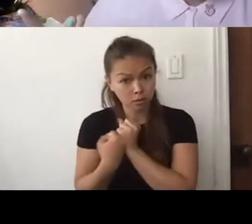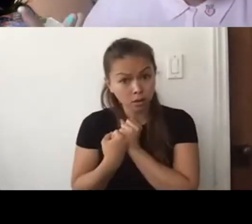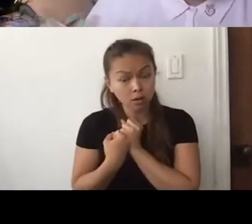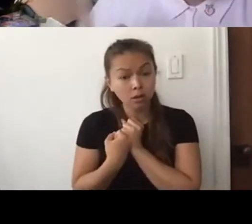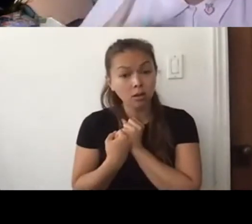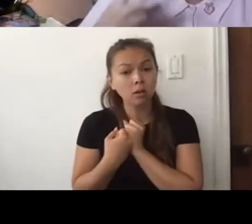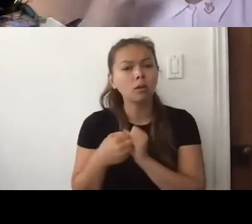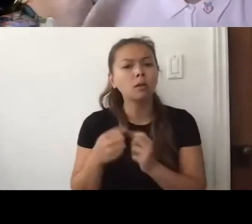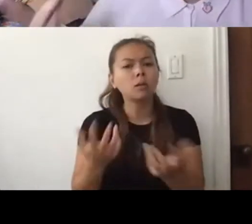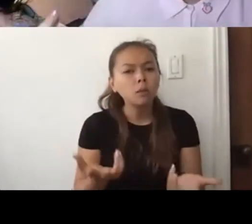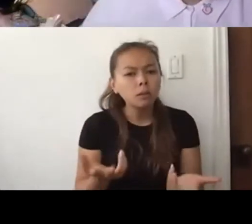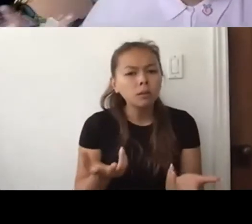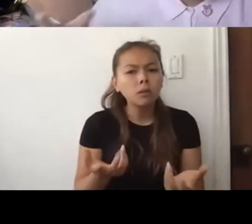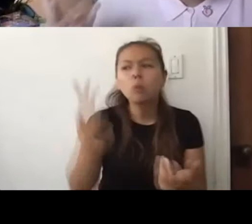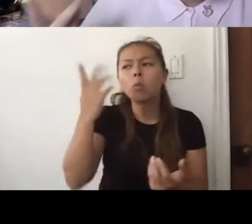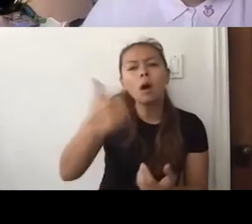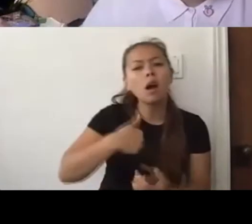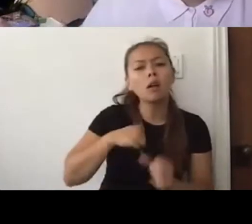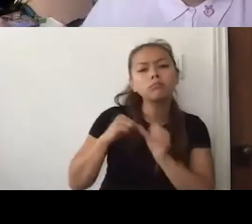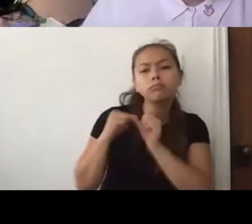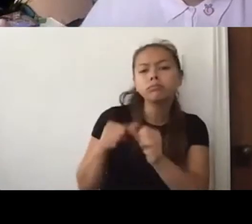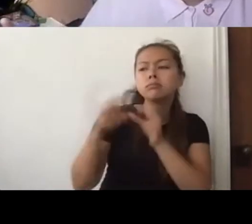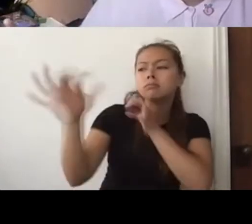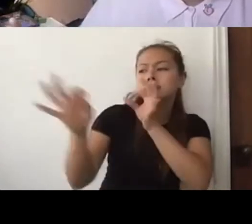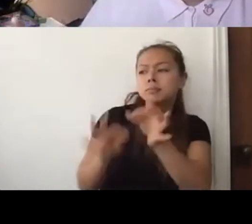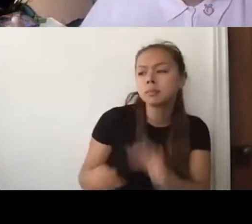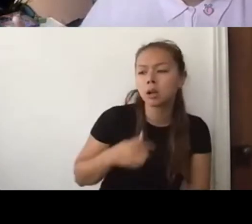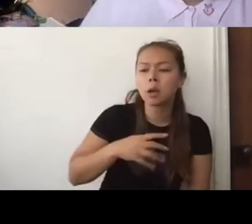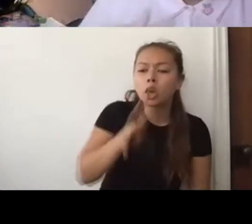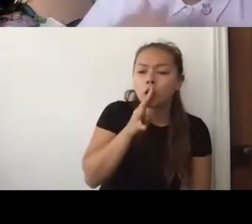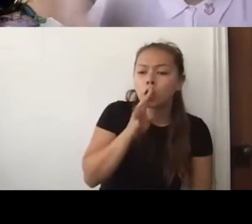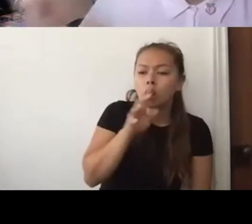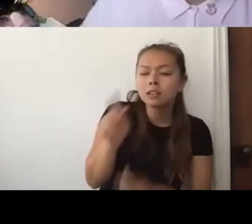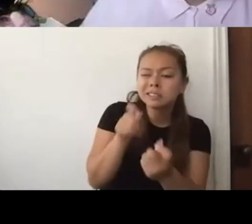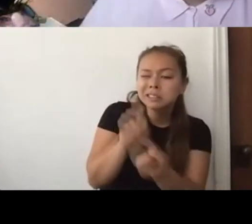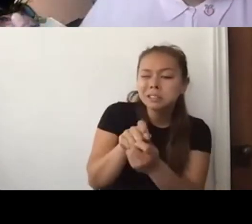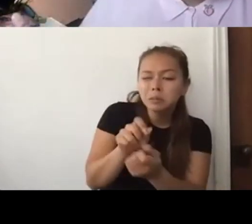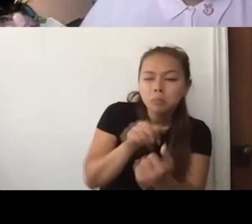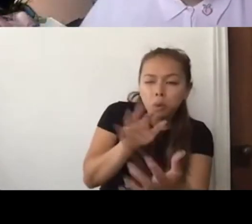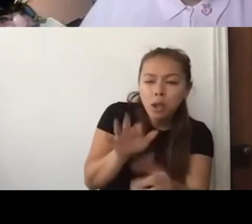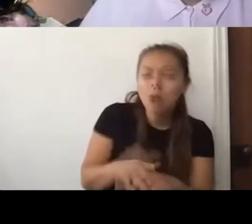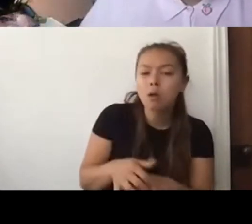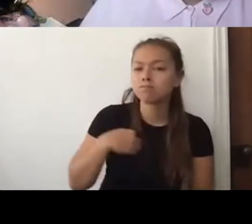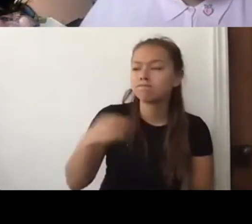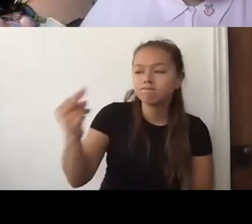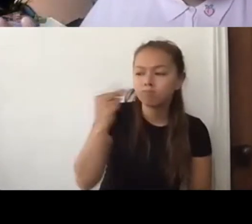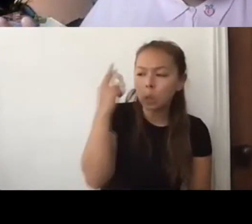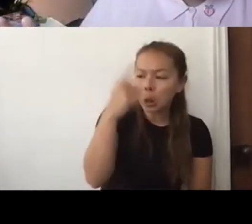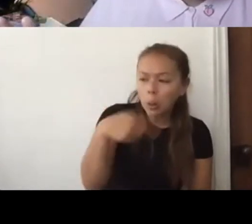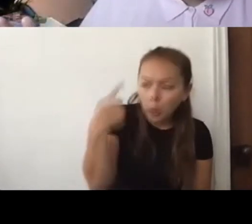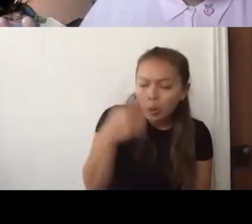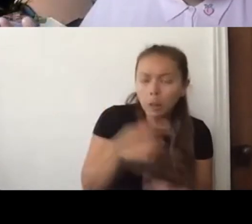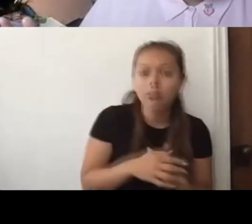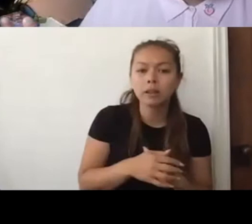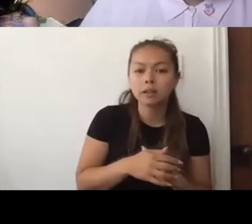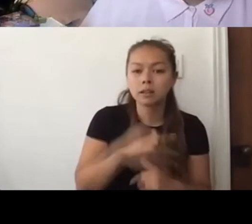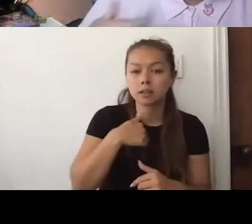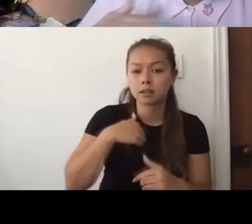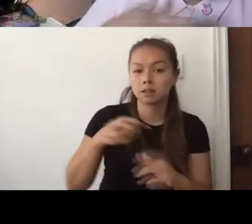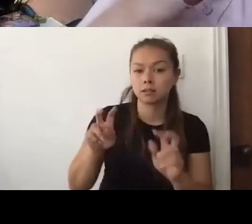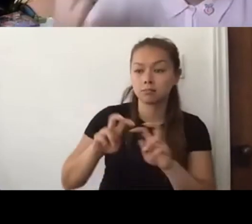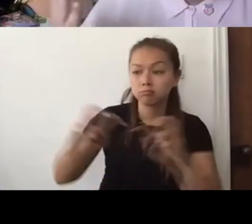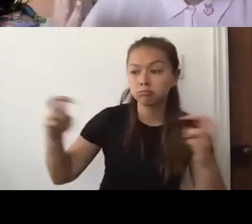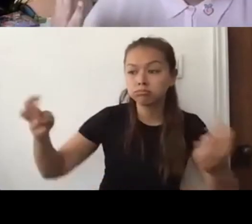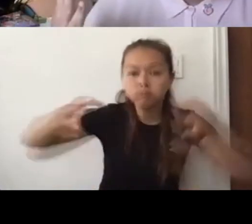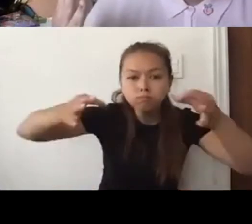look like, the way that I talk, etc., you know, regardless if I've been given a seat at the table. I think there's